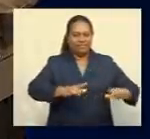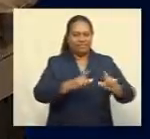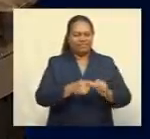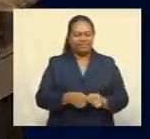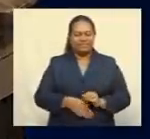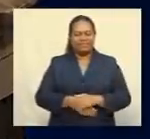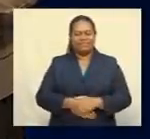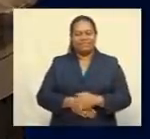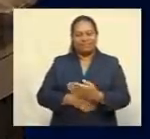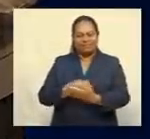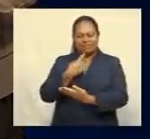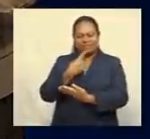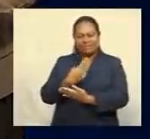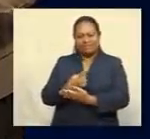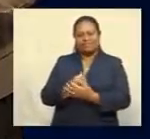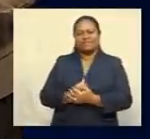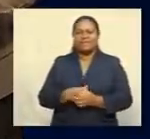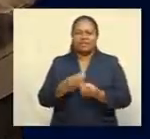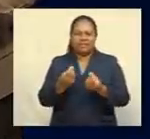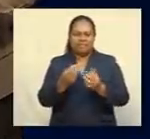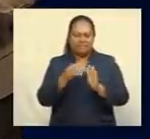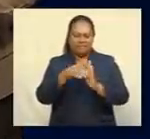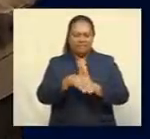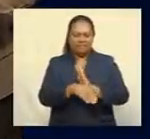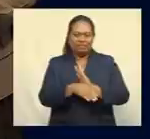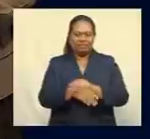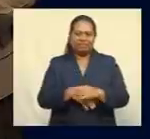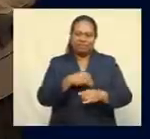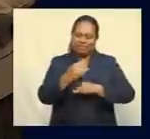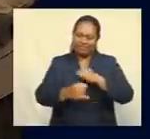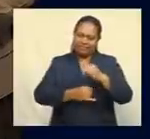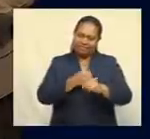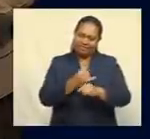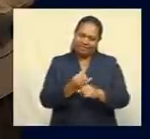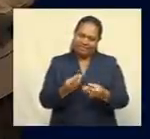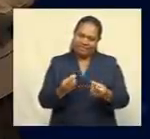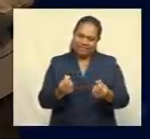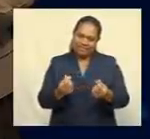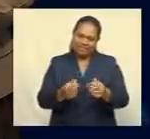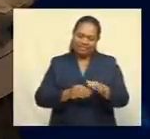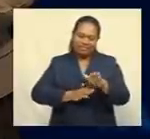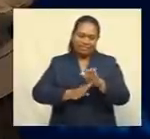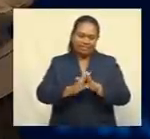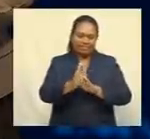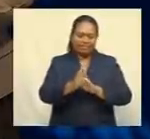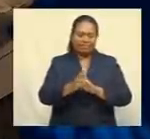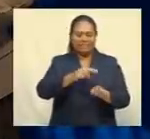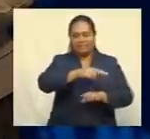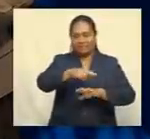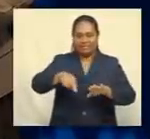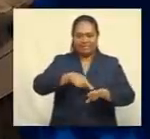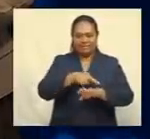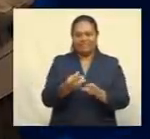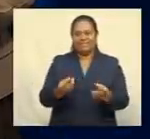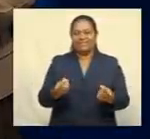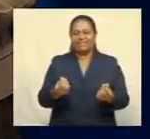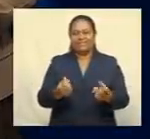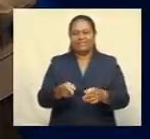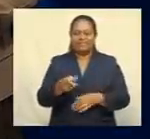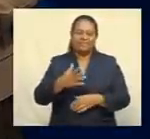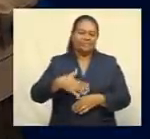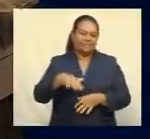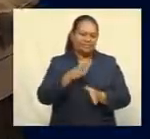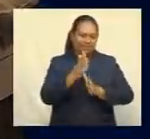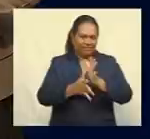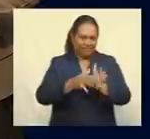morning. When the Fiji dollar drops versus the major international currencies, it tends to rise against the regional currencies. And that was the story